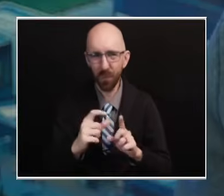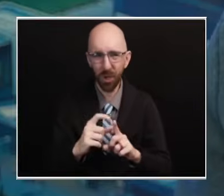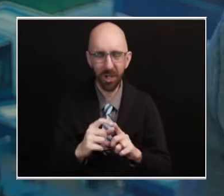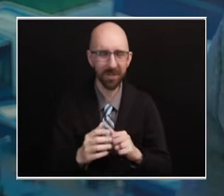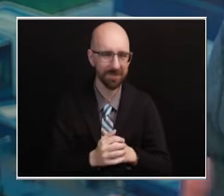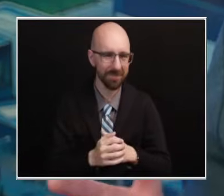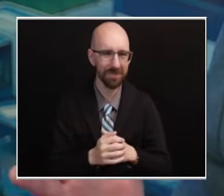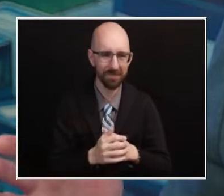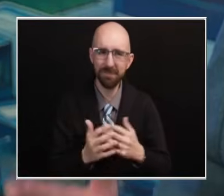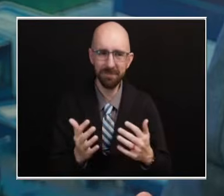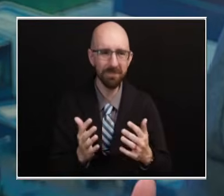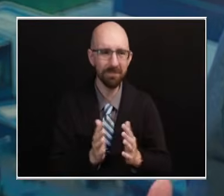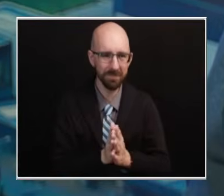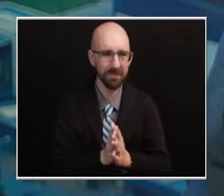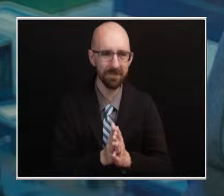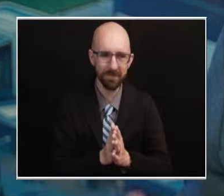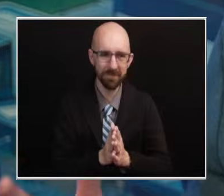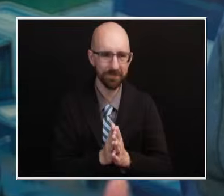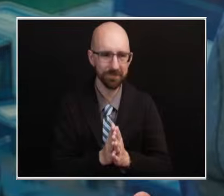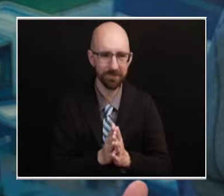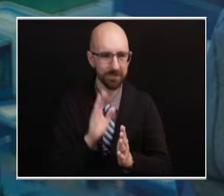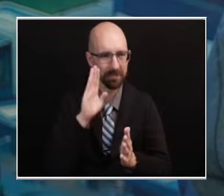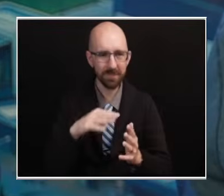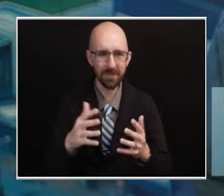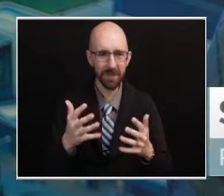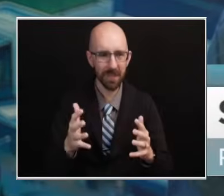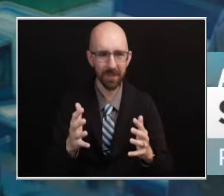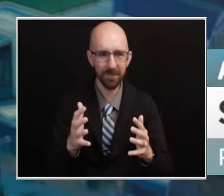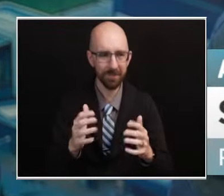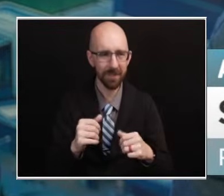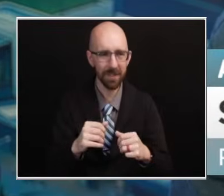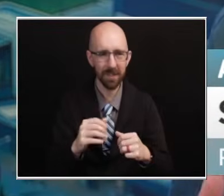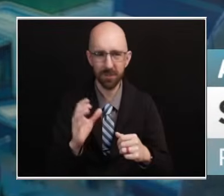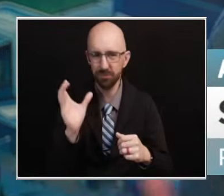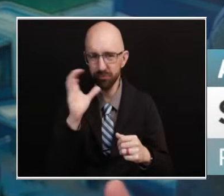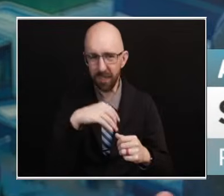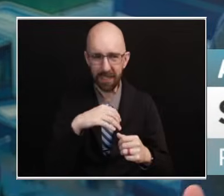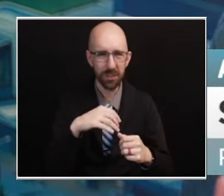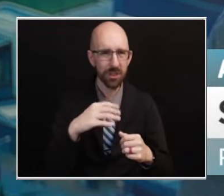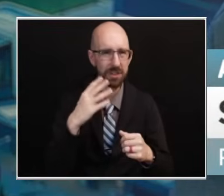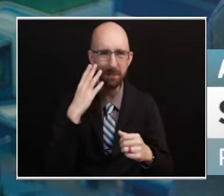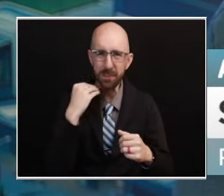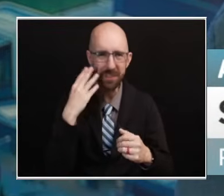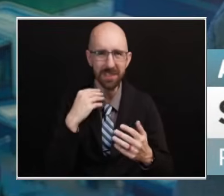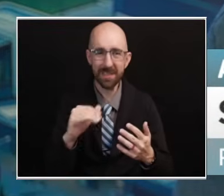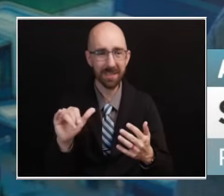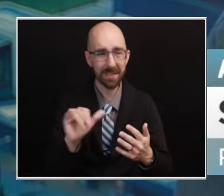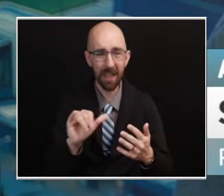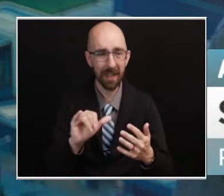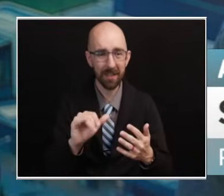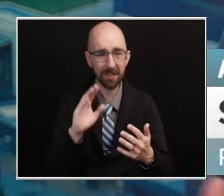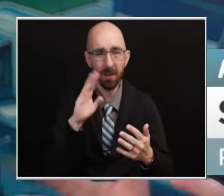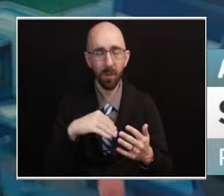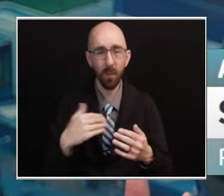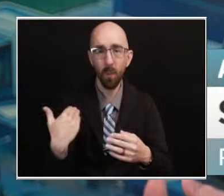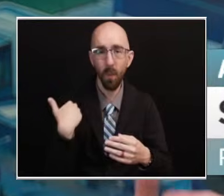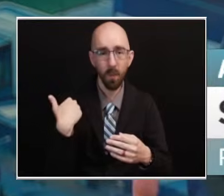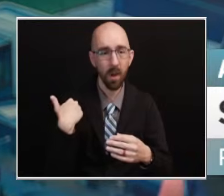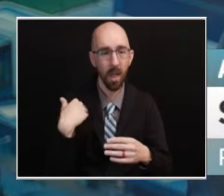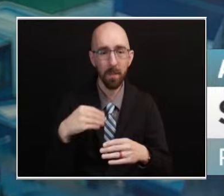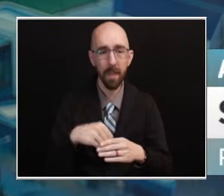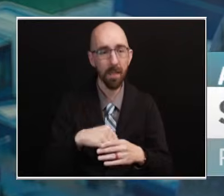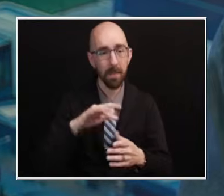mean, it was, kind of a strange experience. It's like being, woken up in the